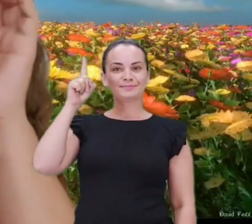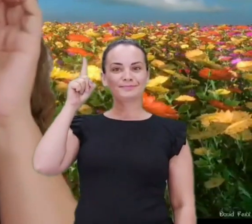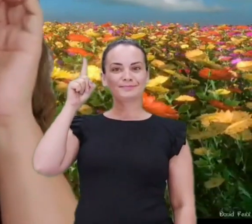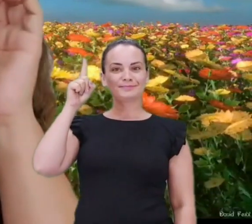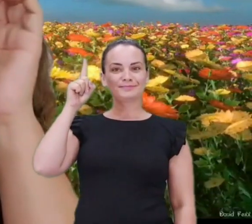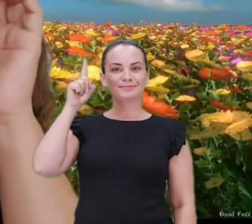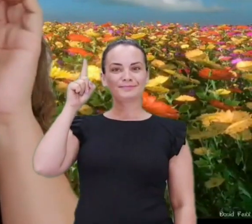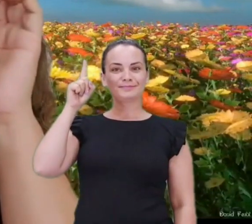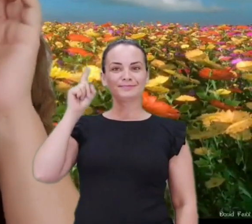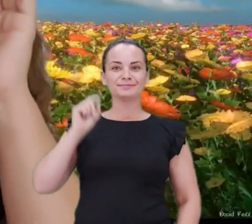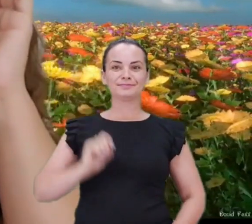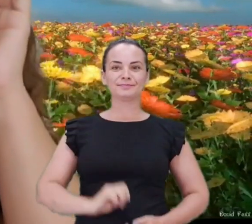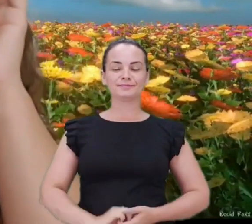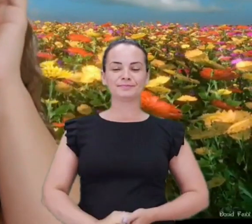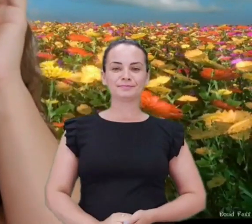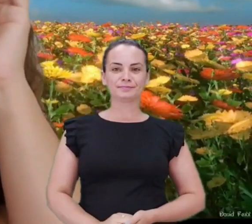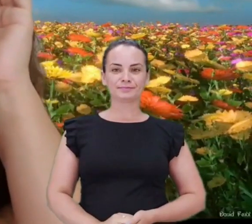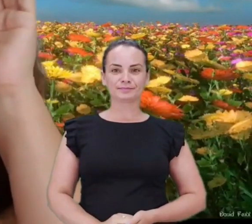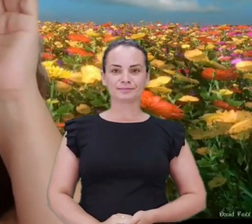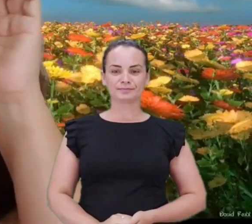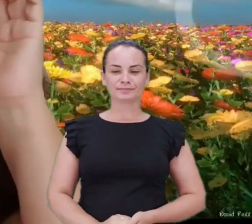Congratulations!